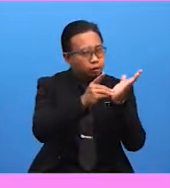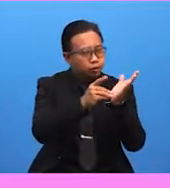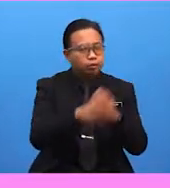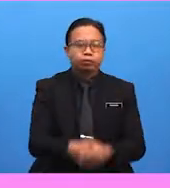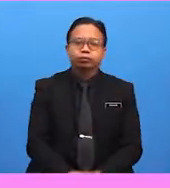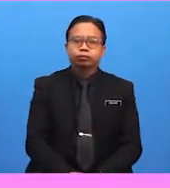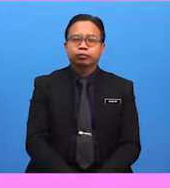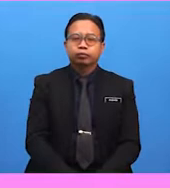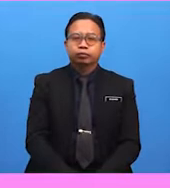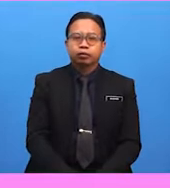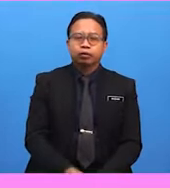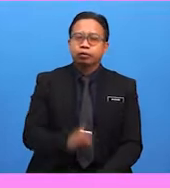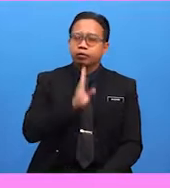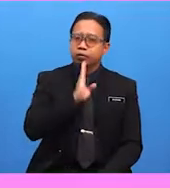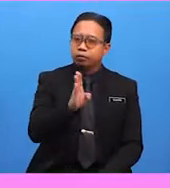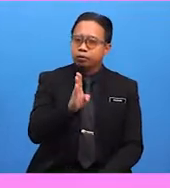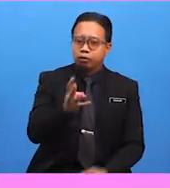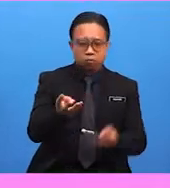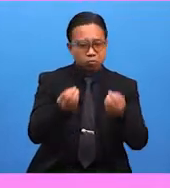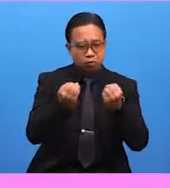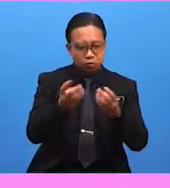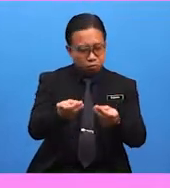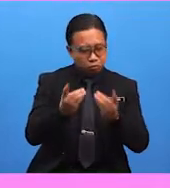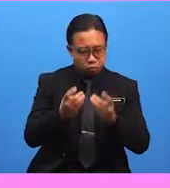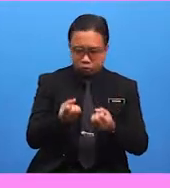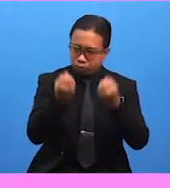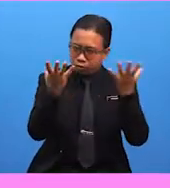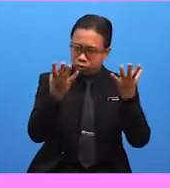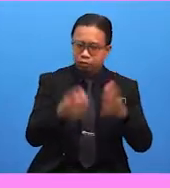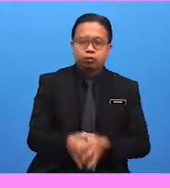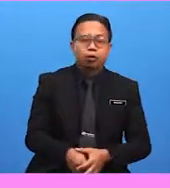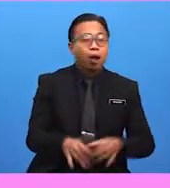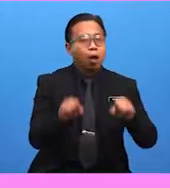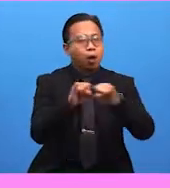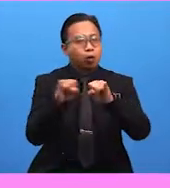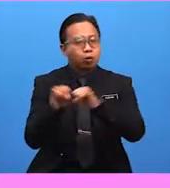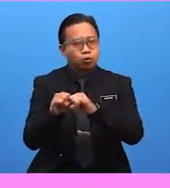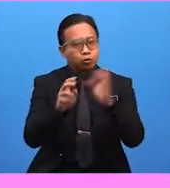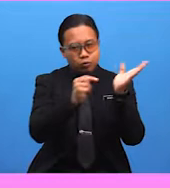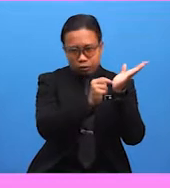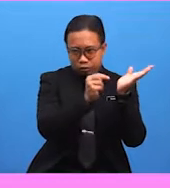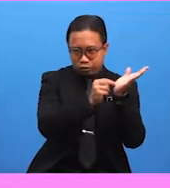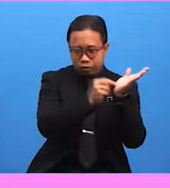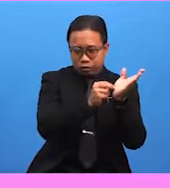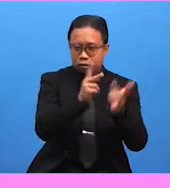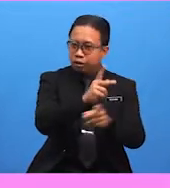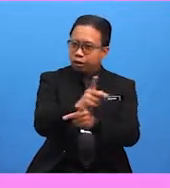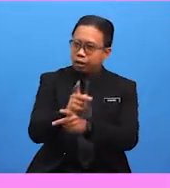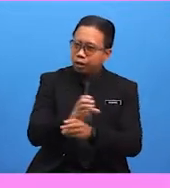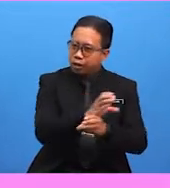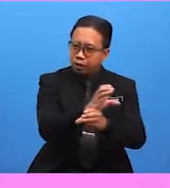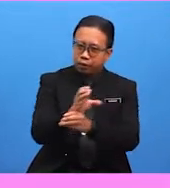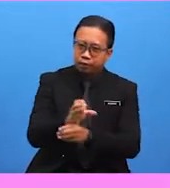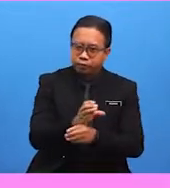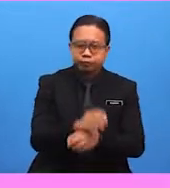will always be in high demand, but also nursing care,